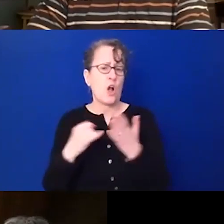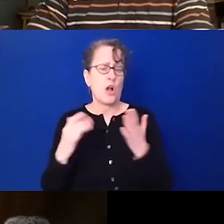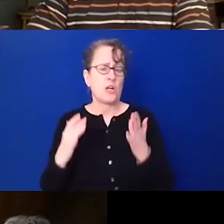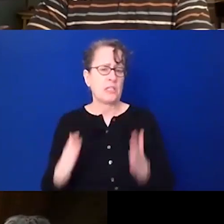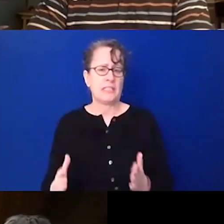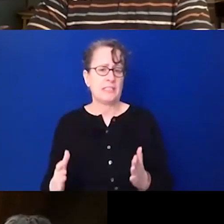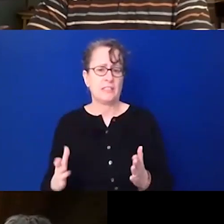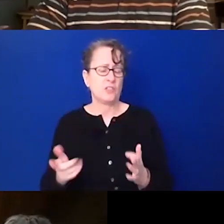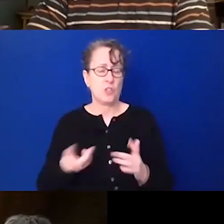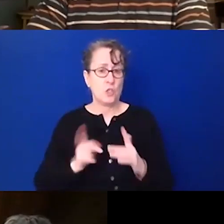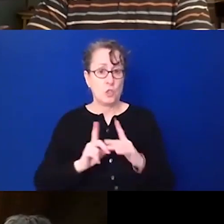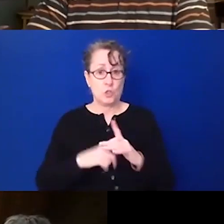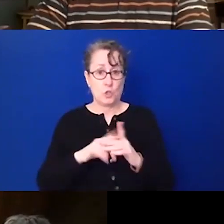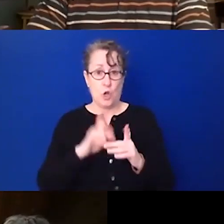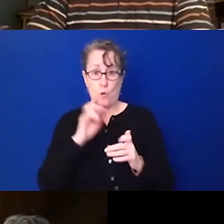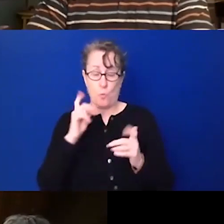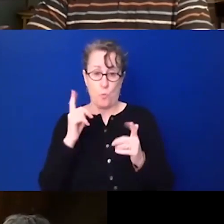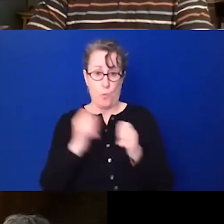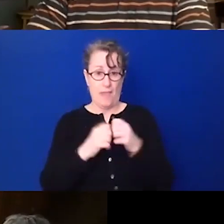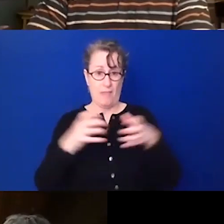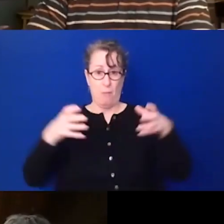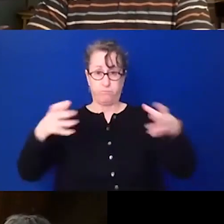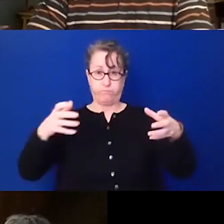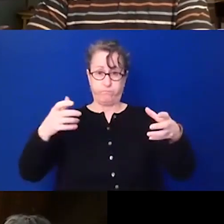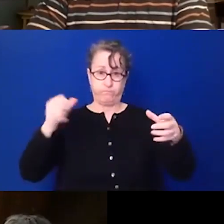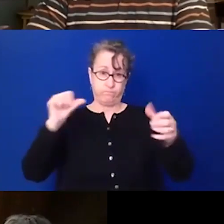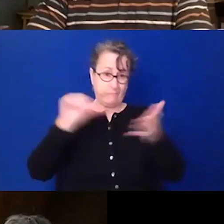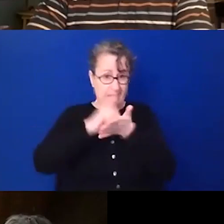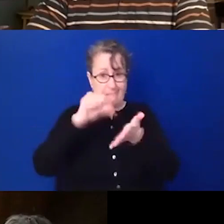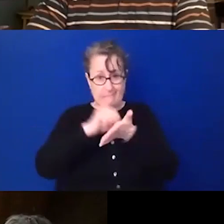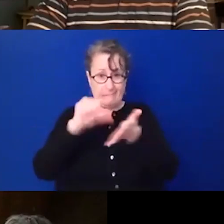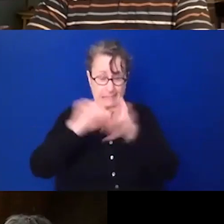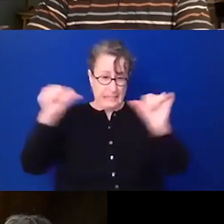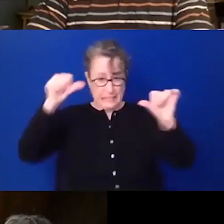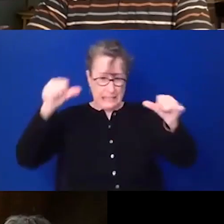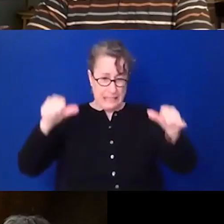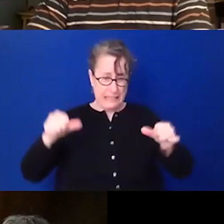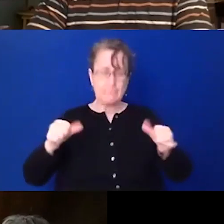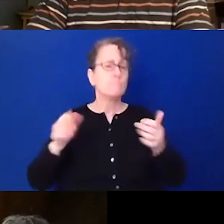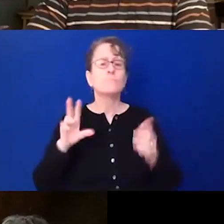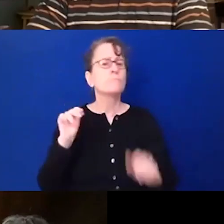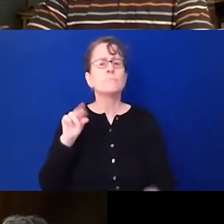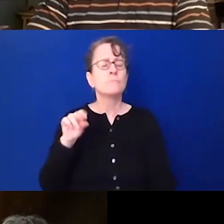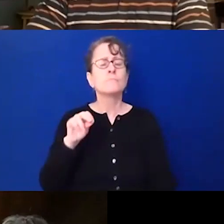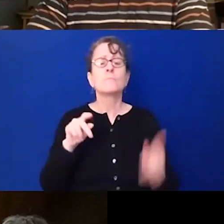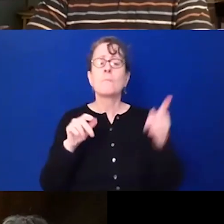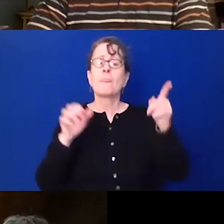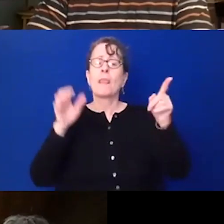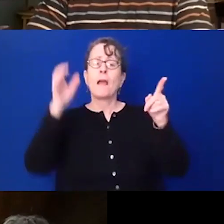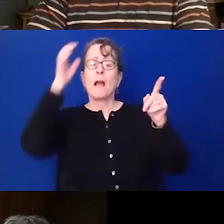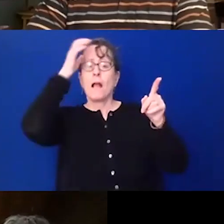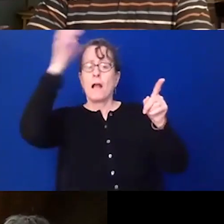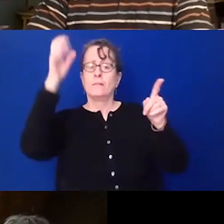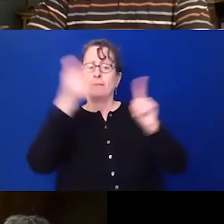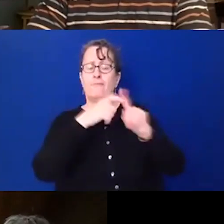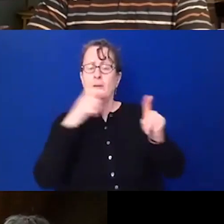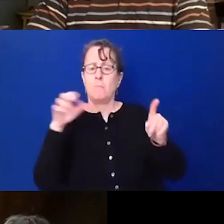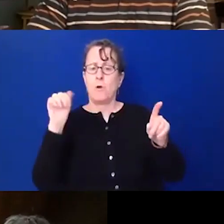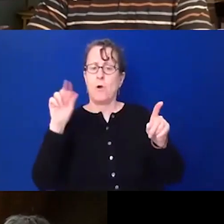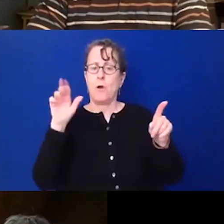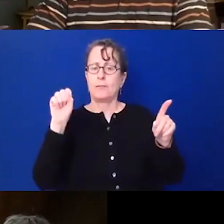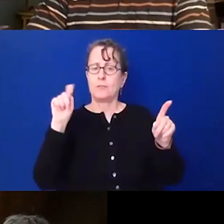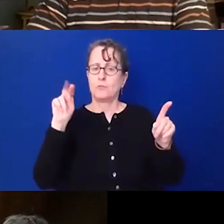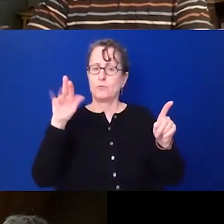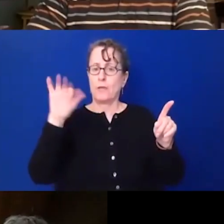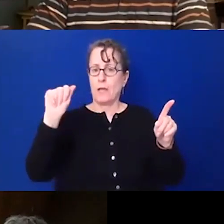scratch. What we're doing is we're taking this concept that was that we found in Austria, and